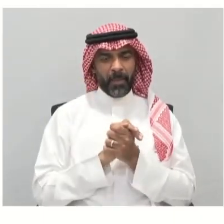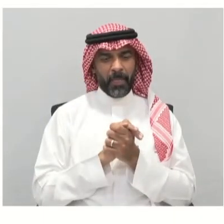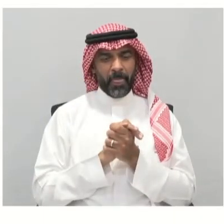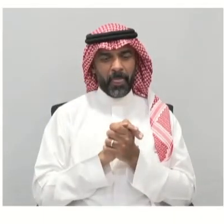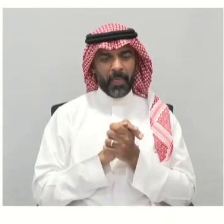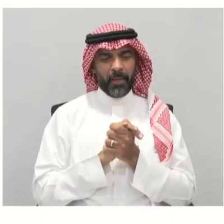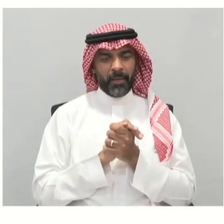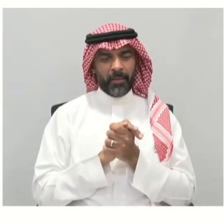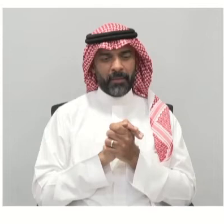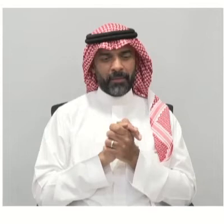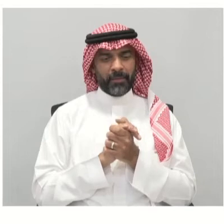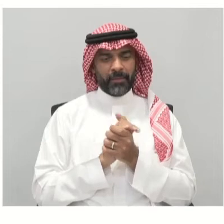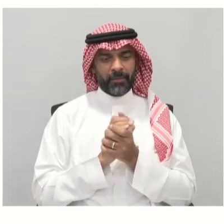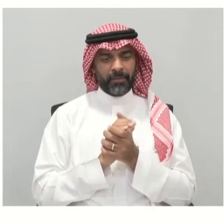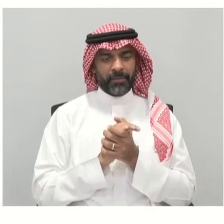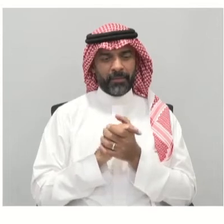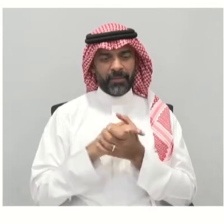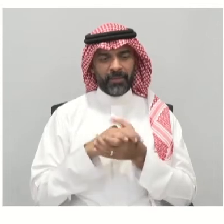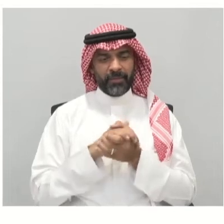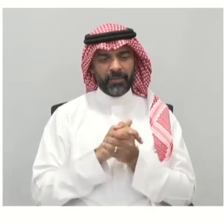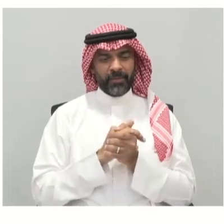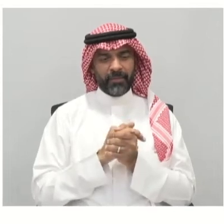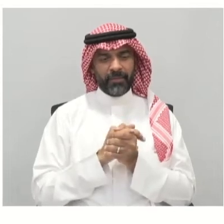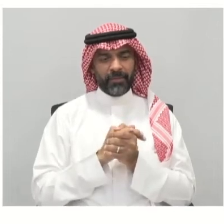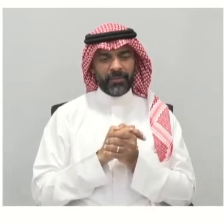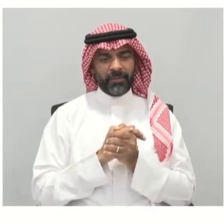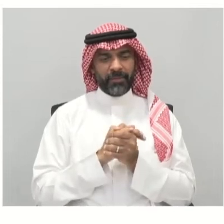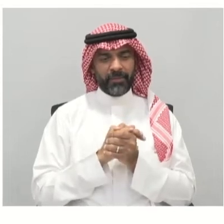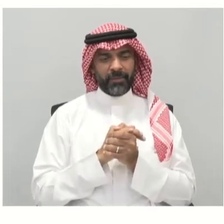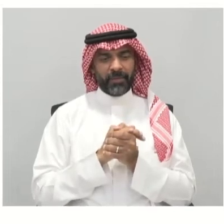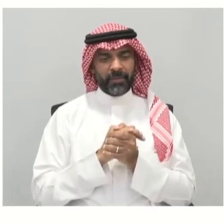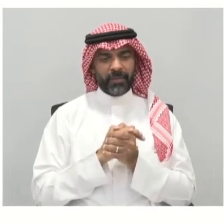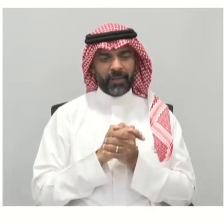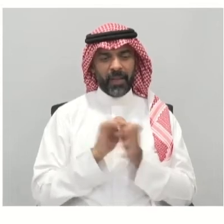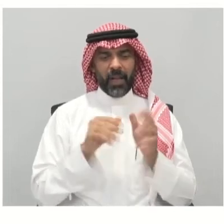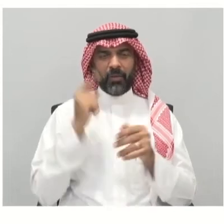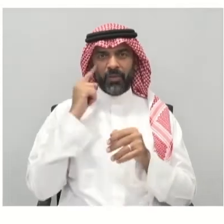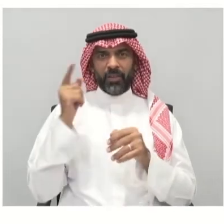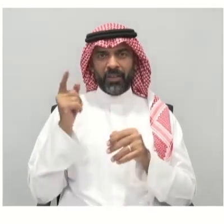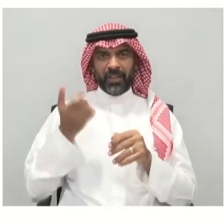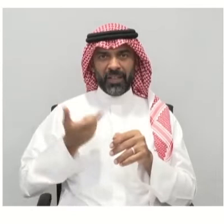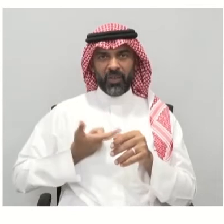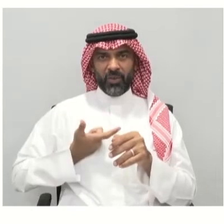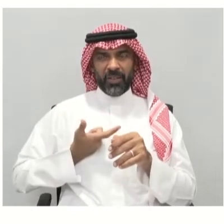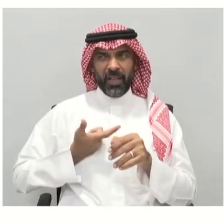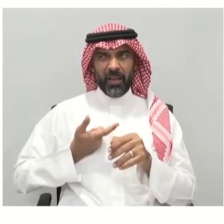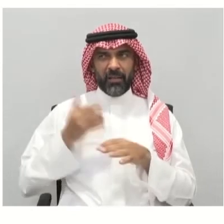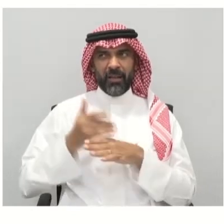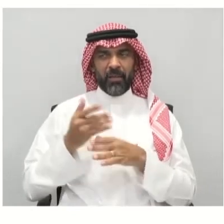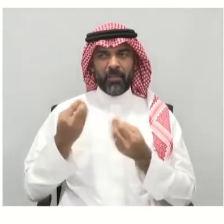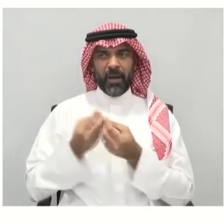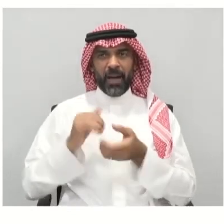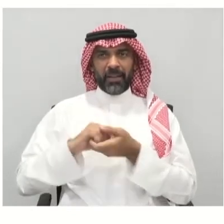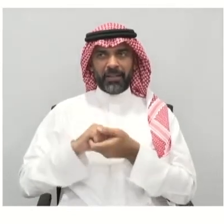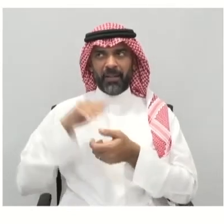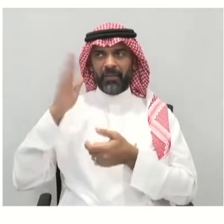No? Oh, we have Tuesday. The boys are playing inside. And we have Saturday. We ride the bike